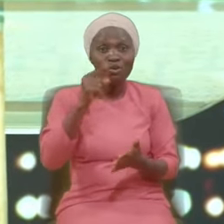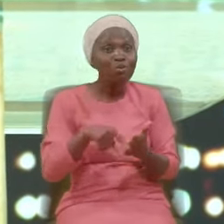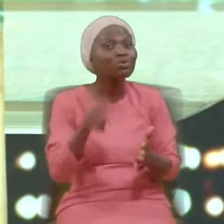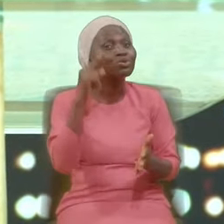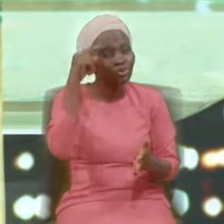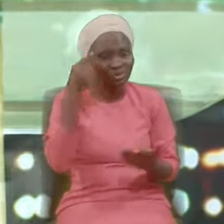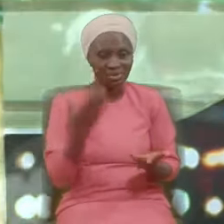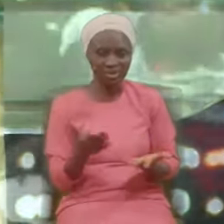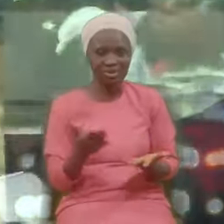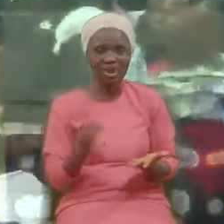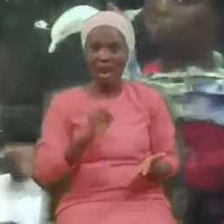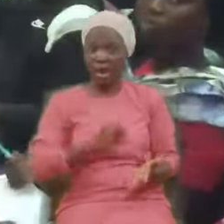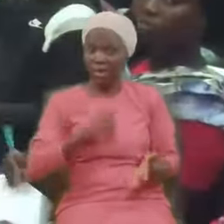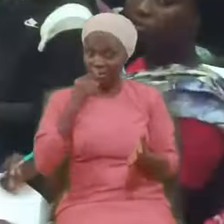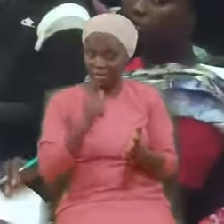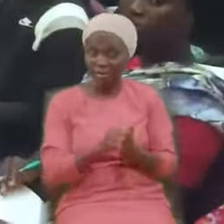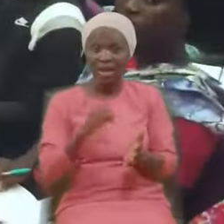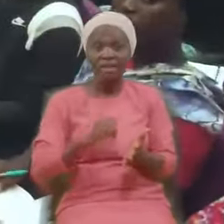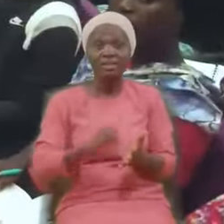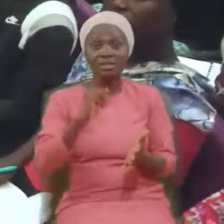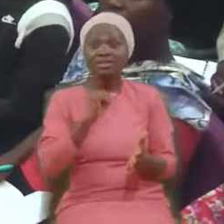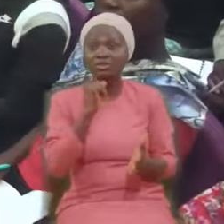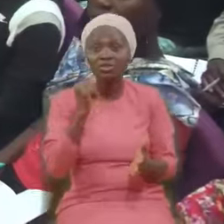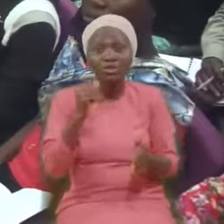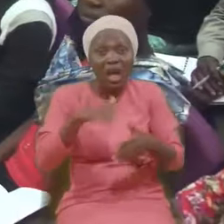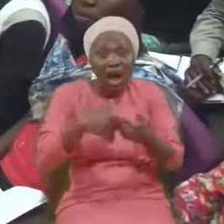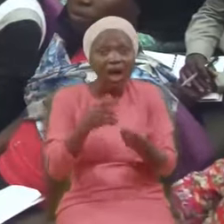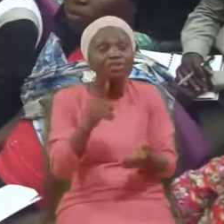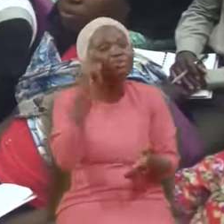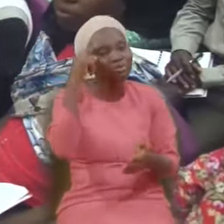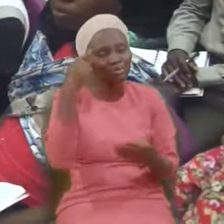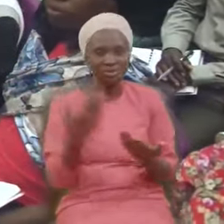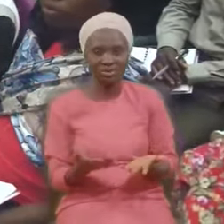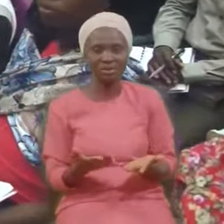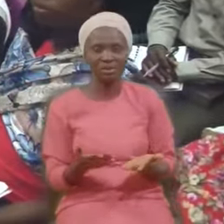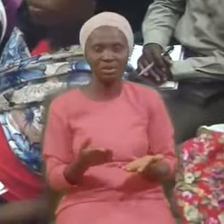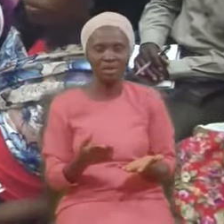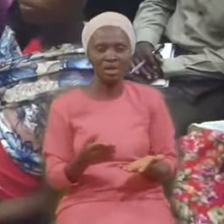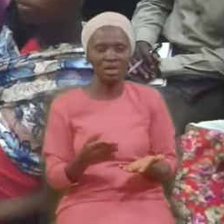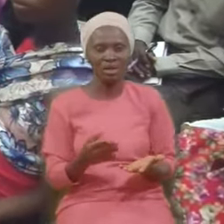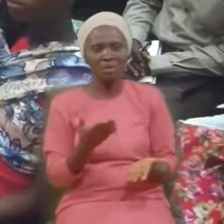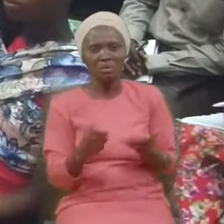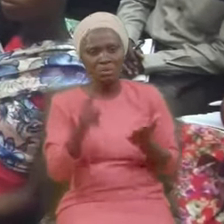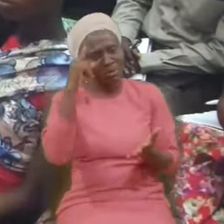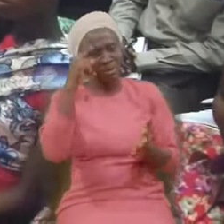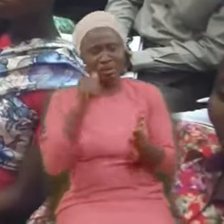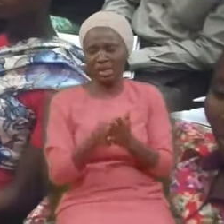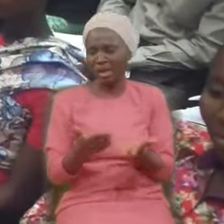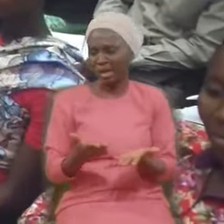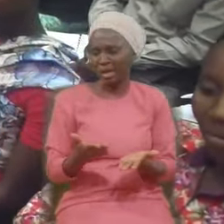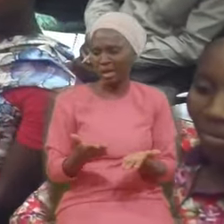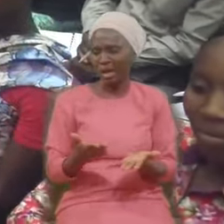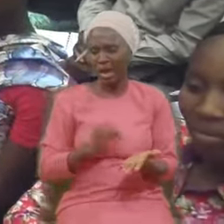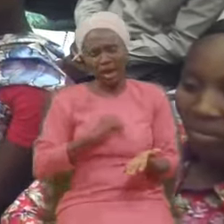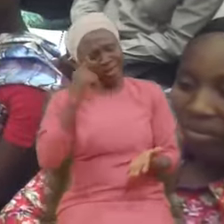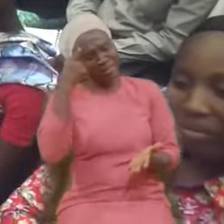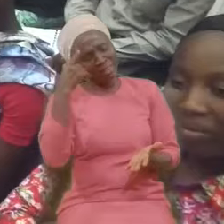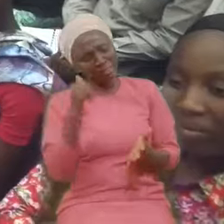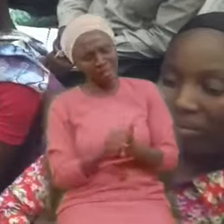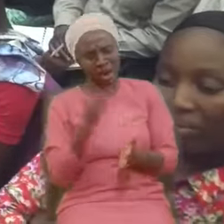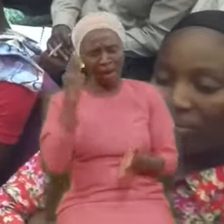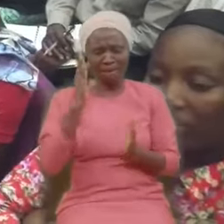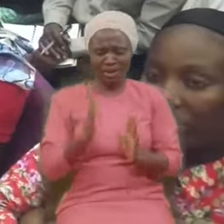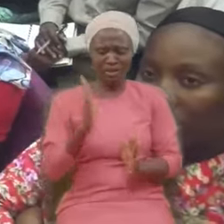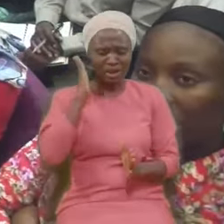I said it's not what you think. I thought they'll rub oil on me, no problem. I thought they would